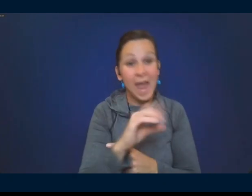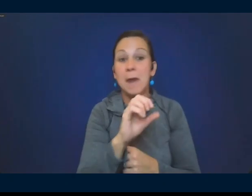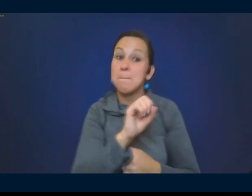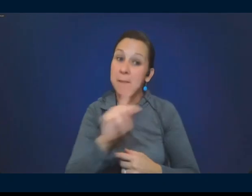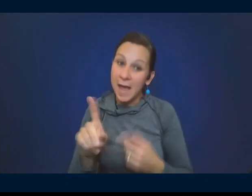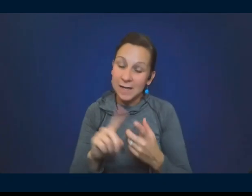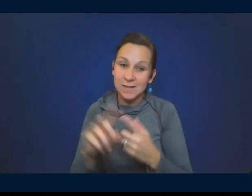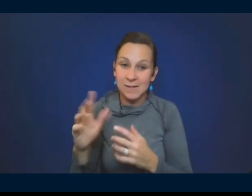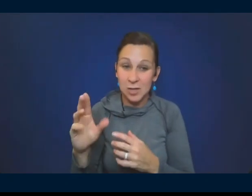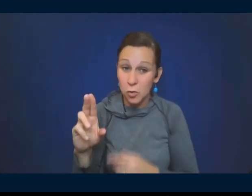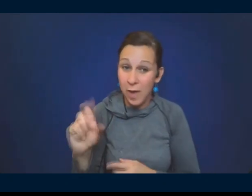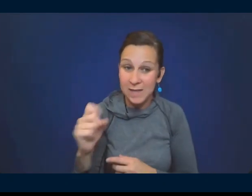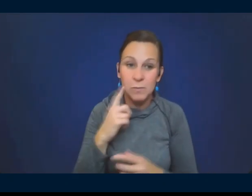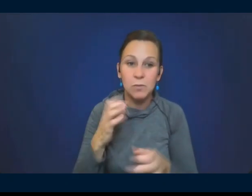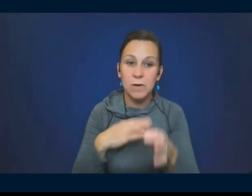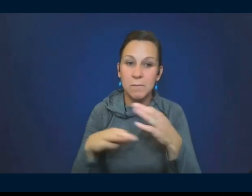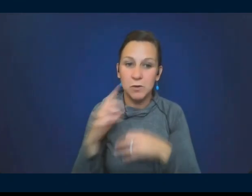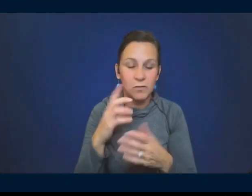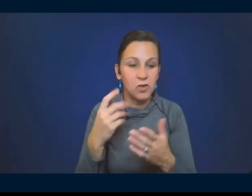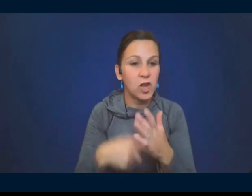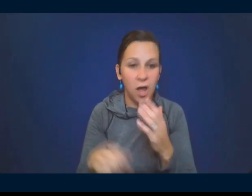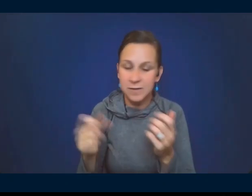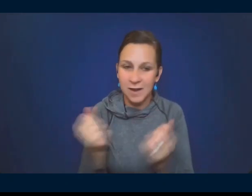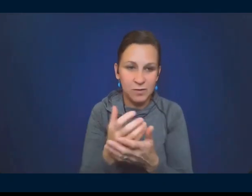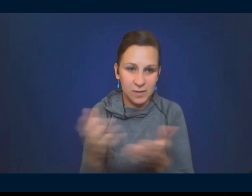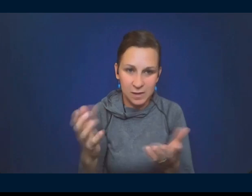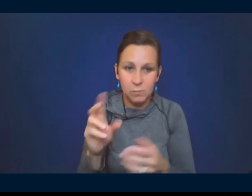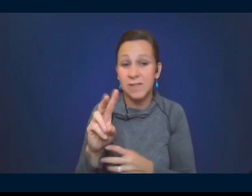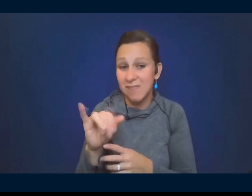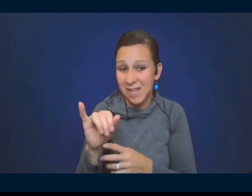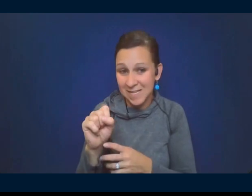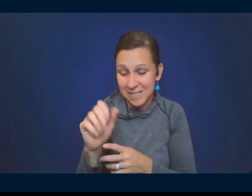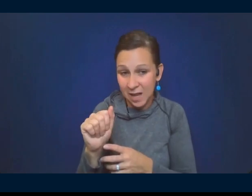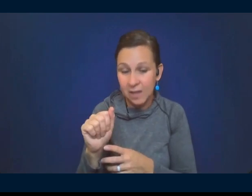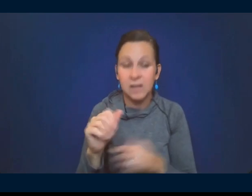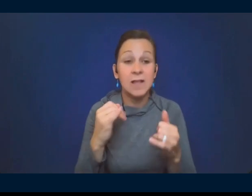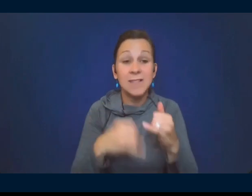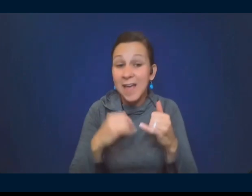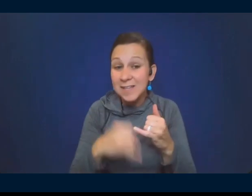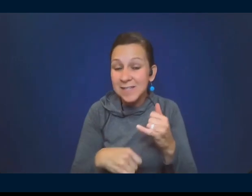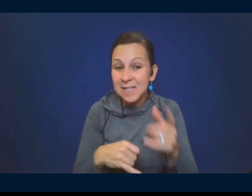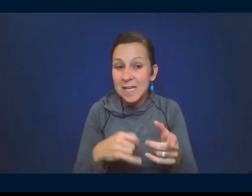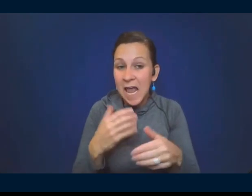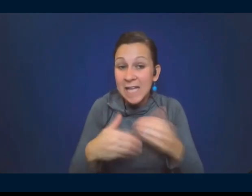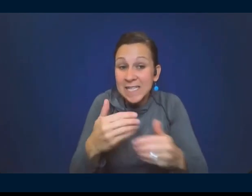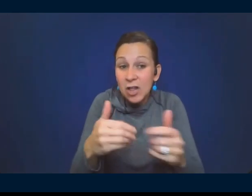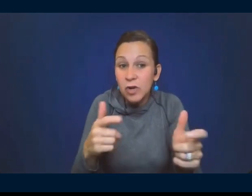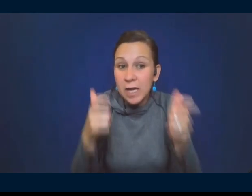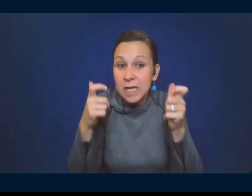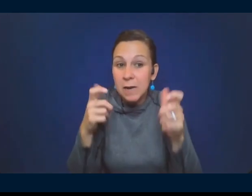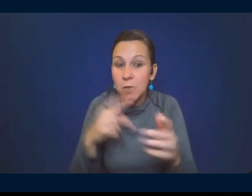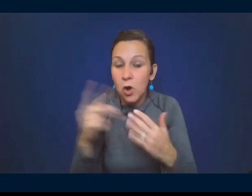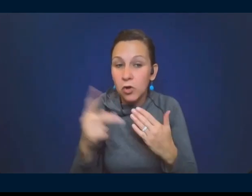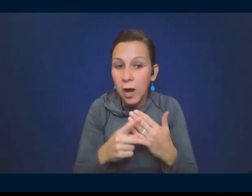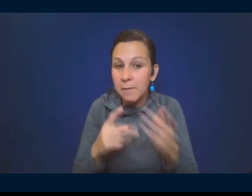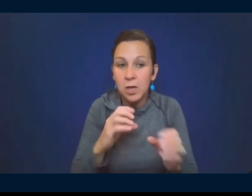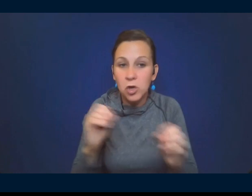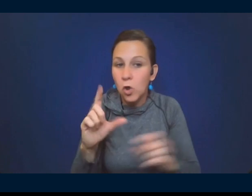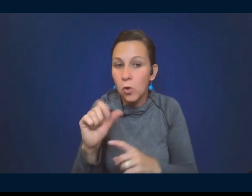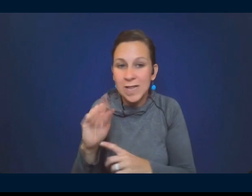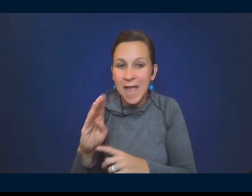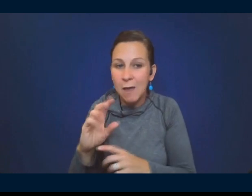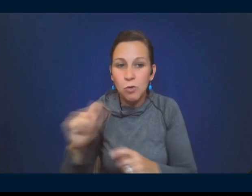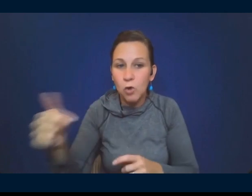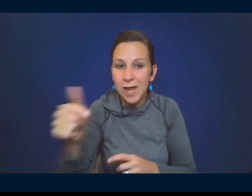We reimburse for the cost of the visa. Lastly, accelerated. I said 4-year program, no laboratory